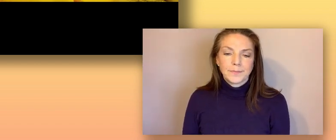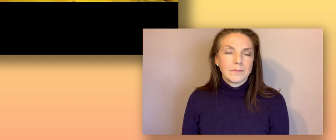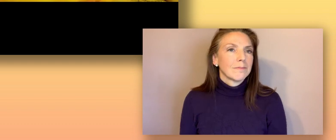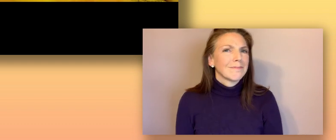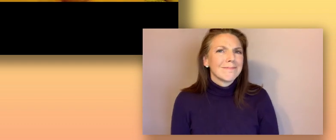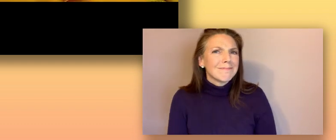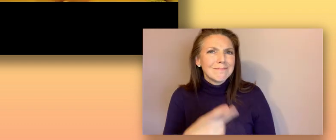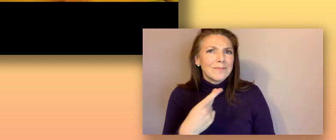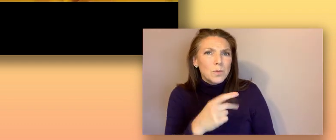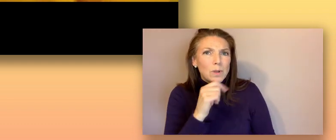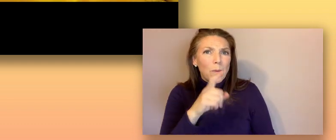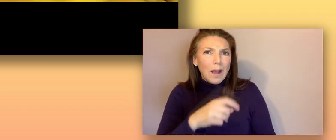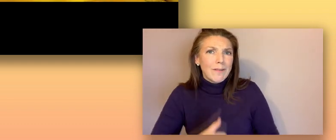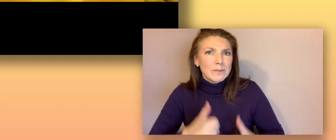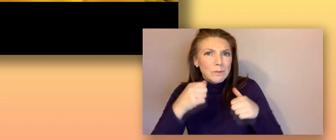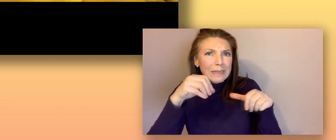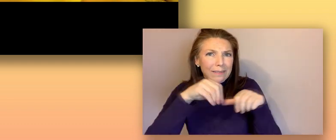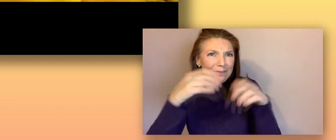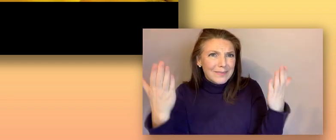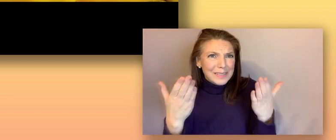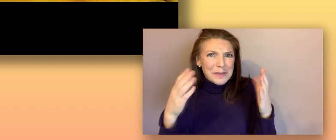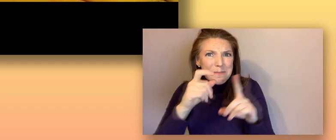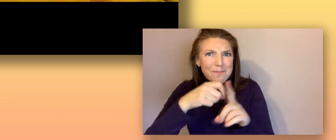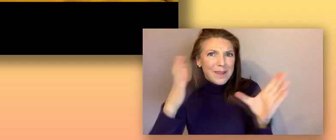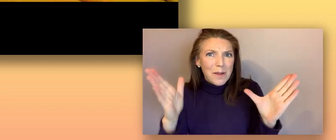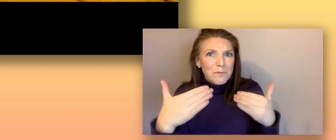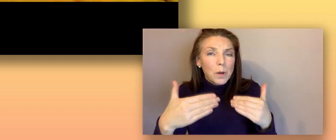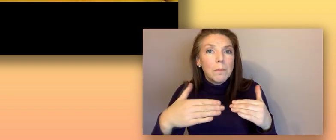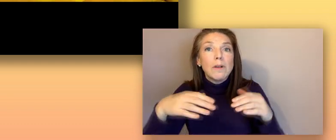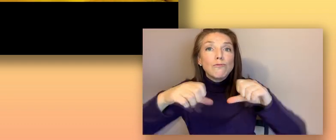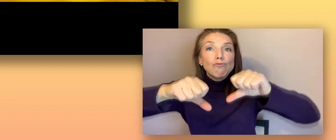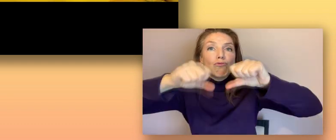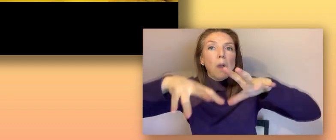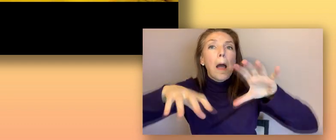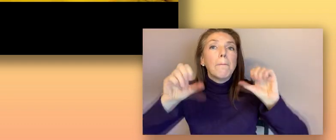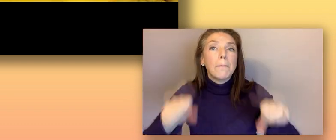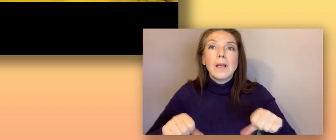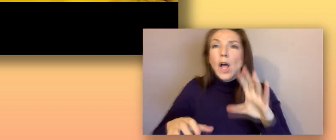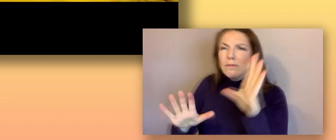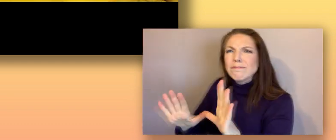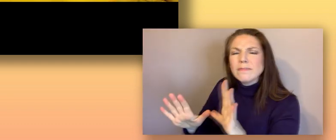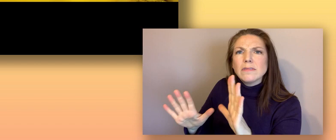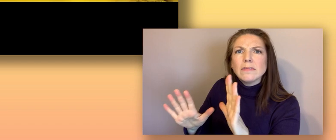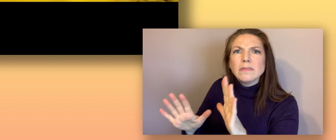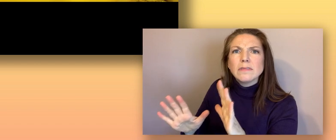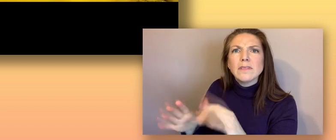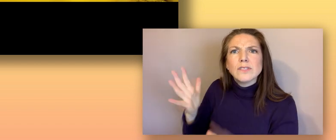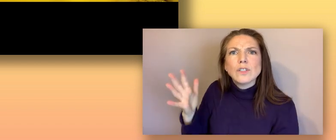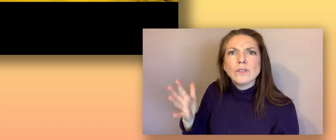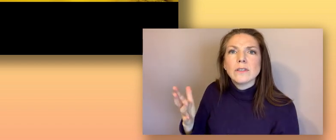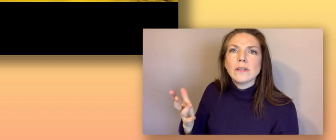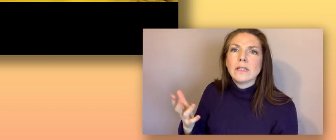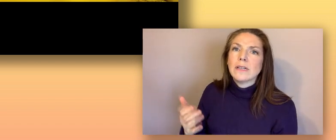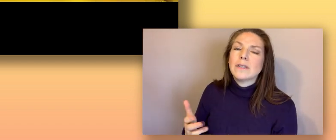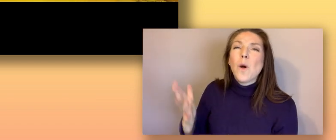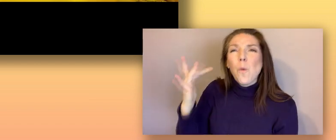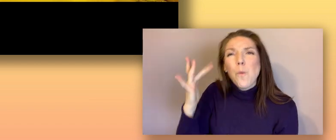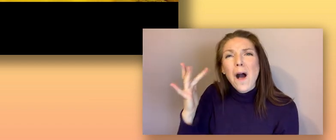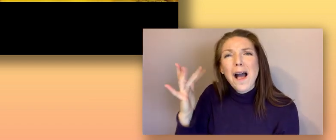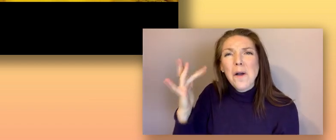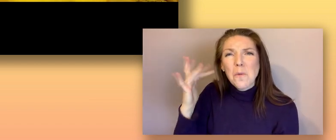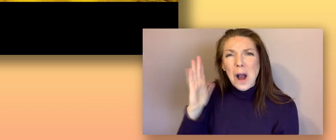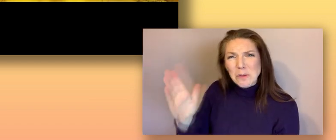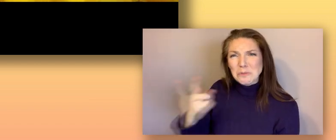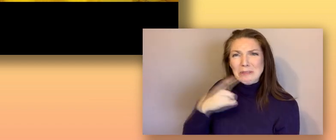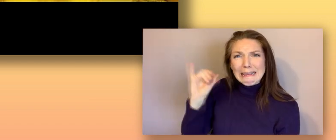We don't have to live in the banana room. We can dump all this. Don't say that! Why would you